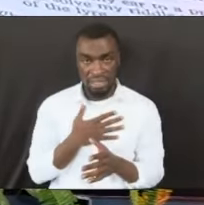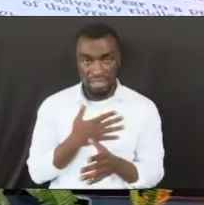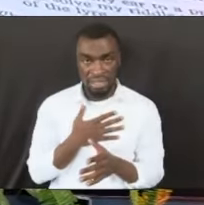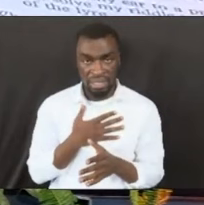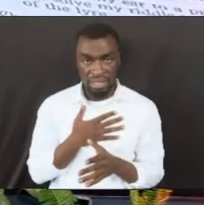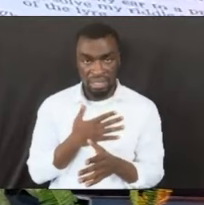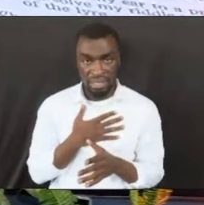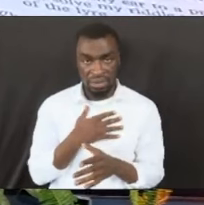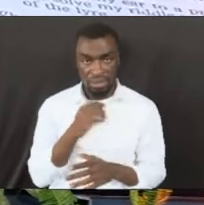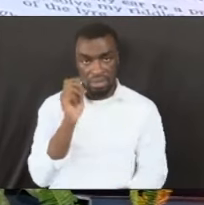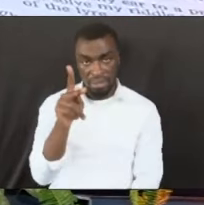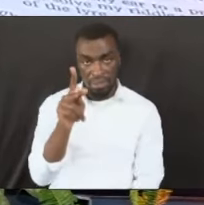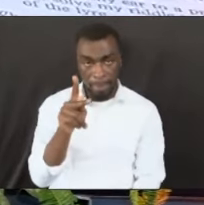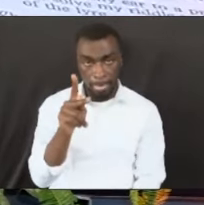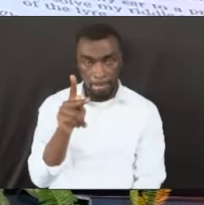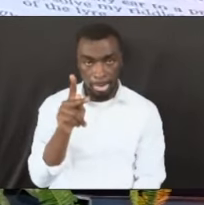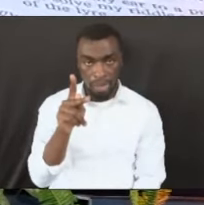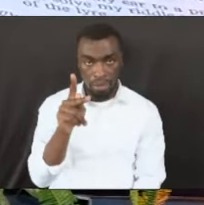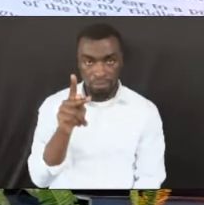Okay?